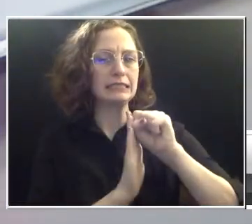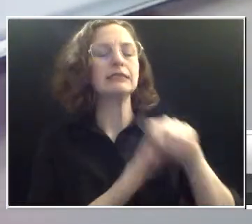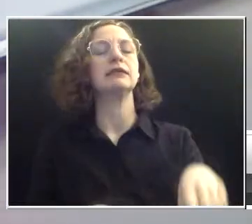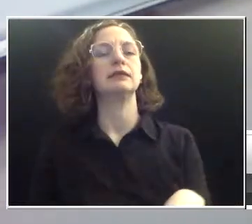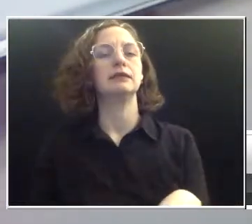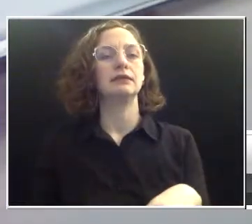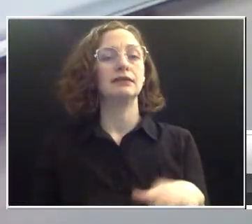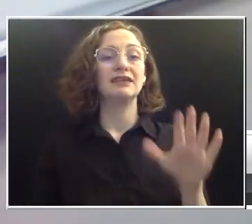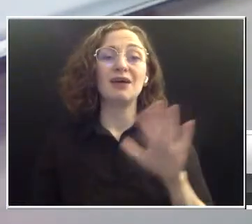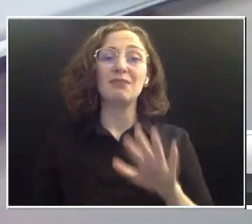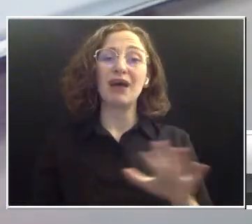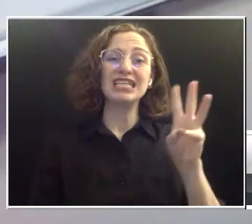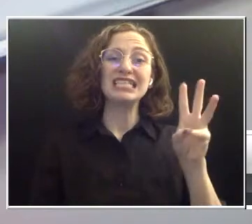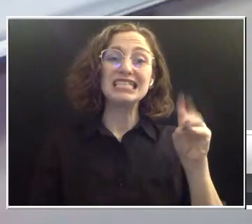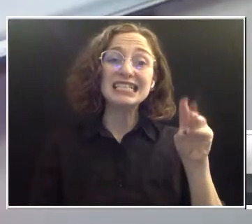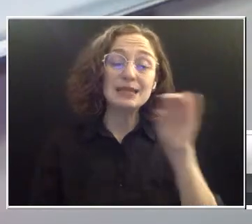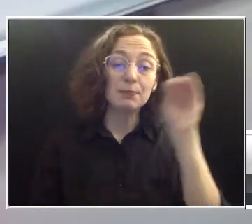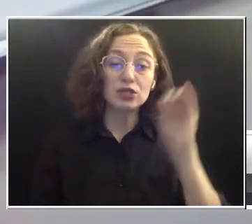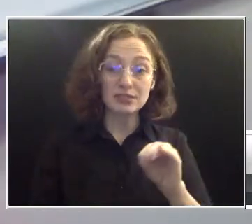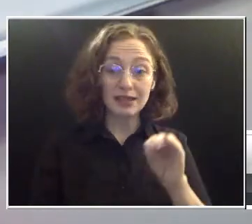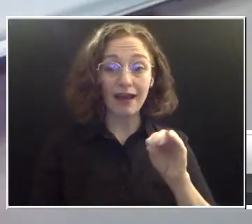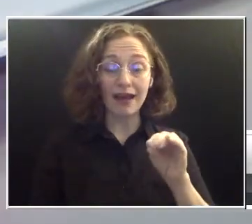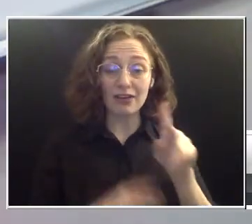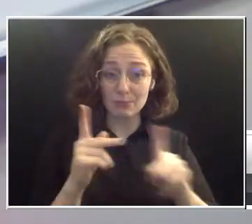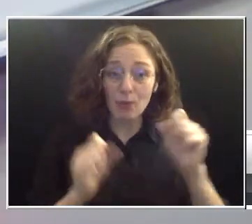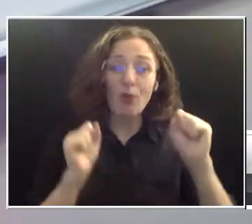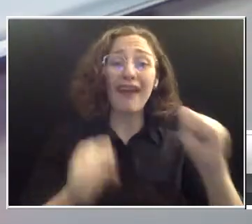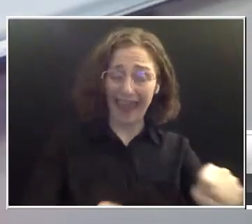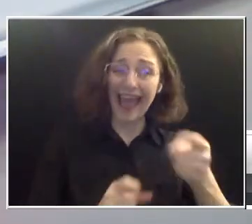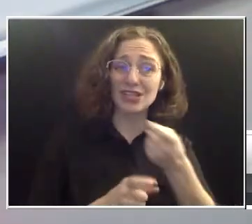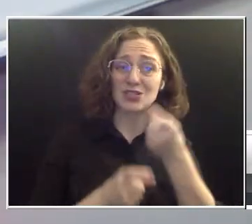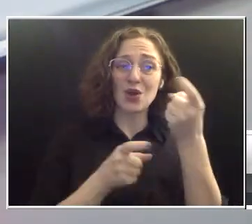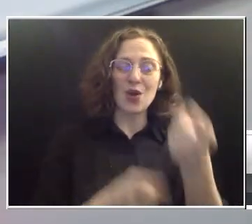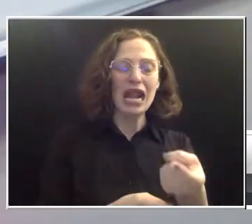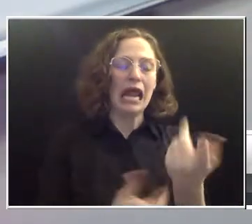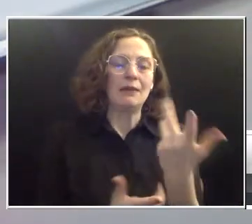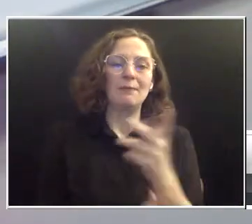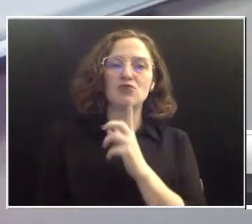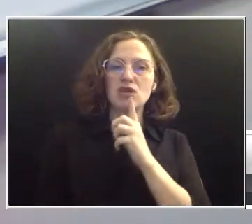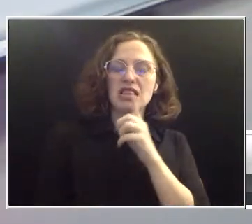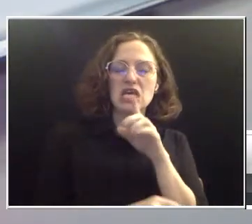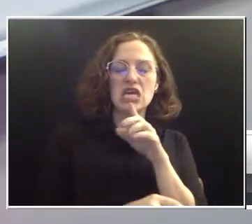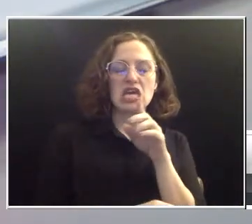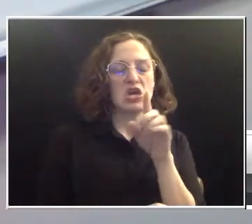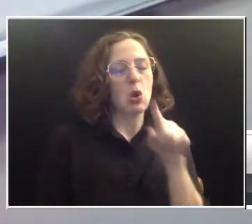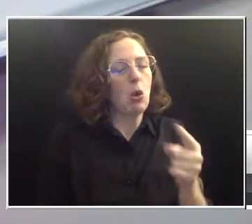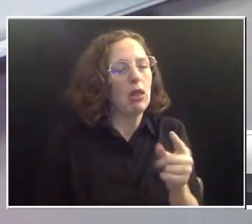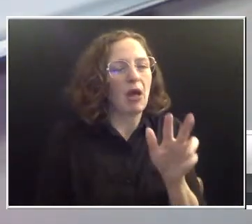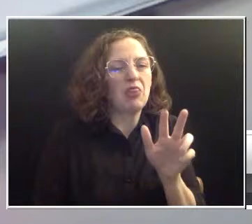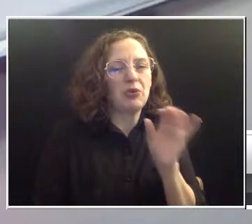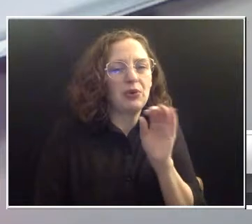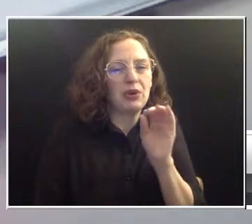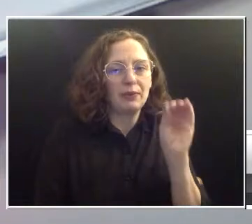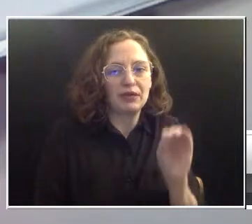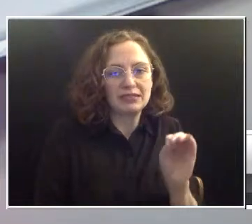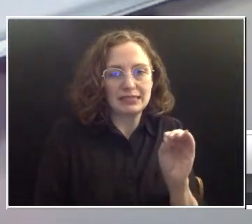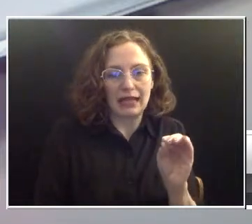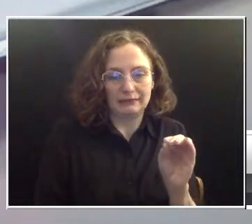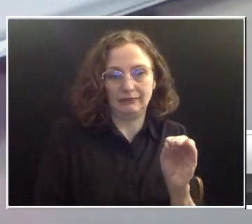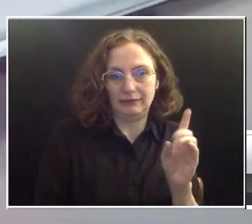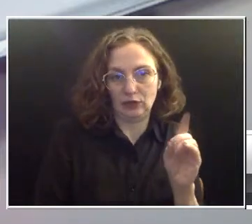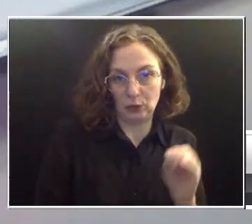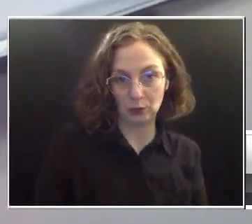and only 3% do. We're asking for, just 1 more percent. We're asking people to come in, donate